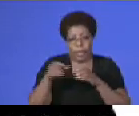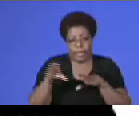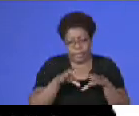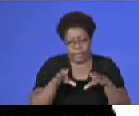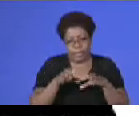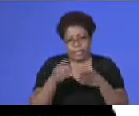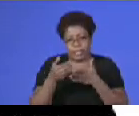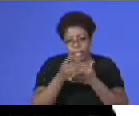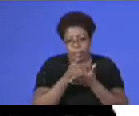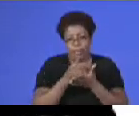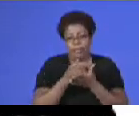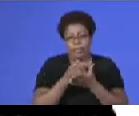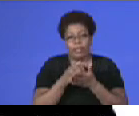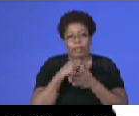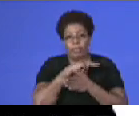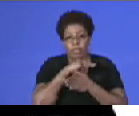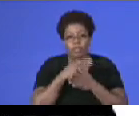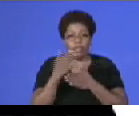same time. But